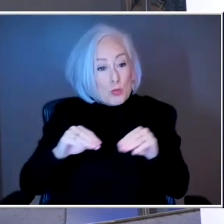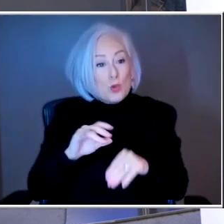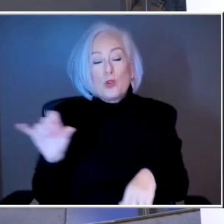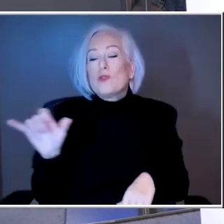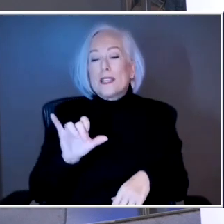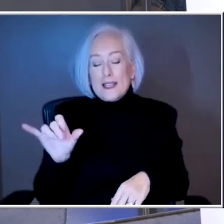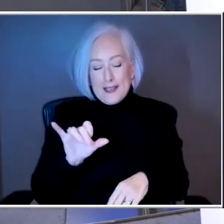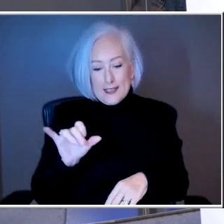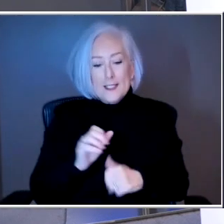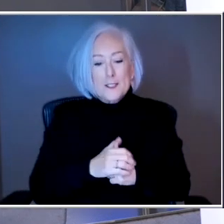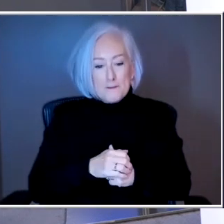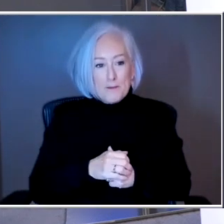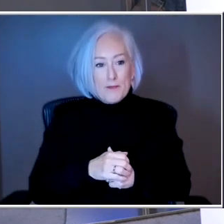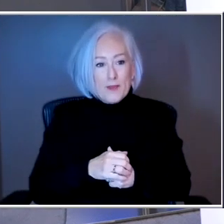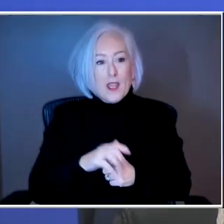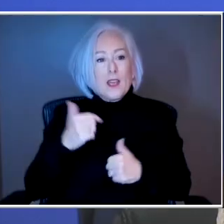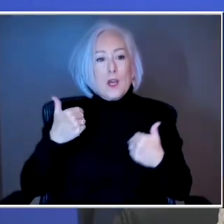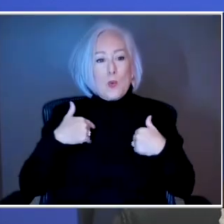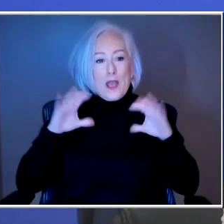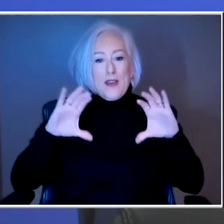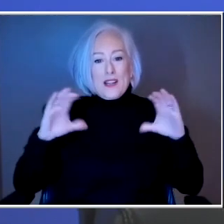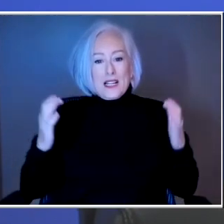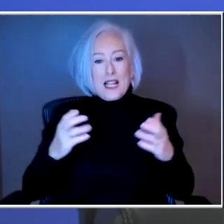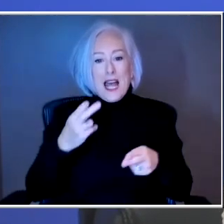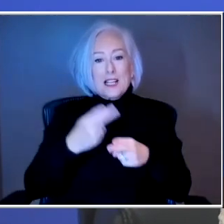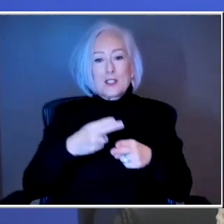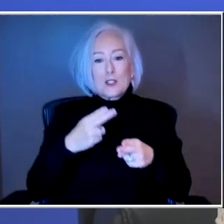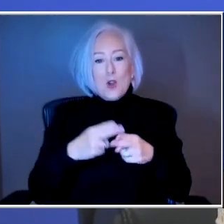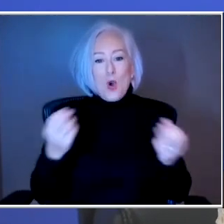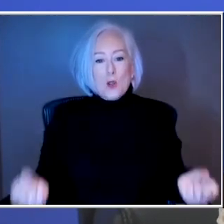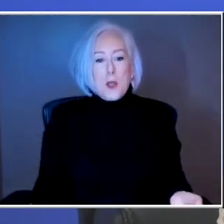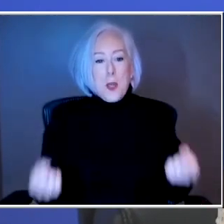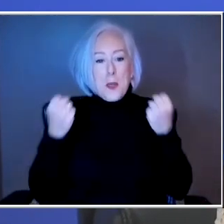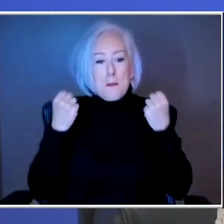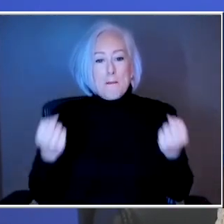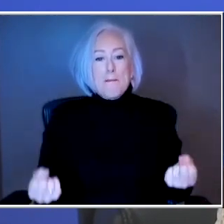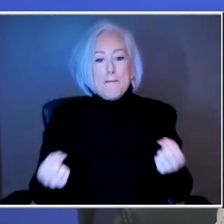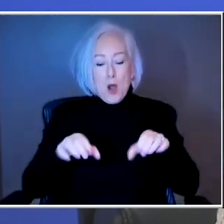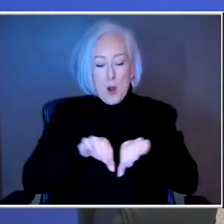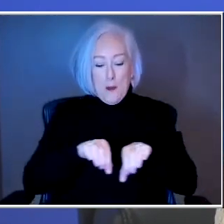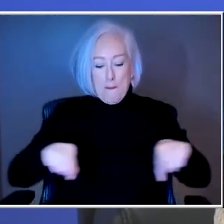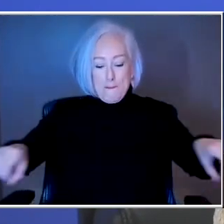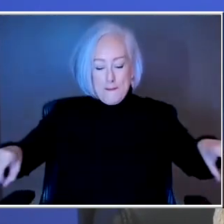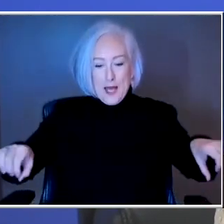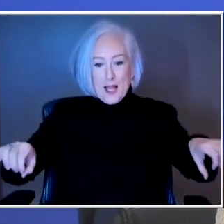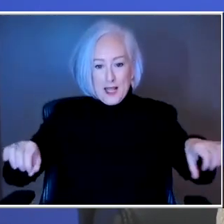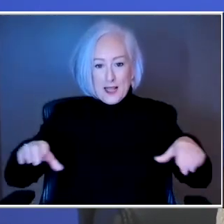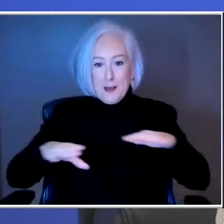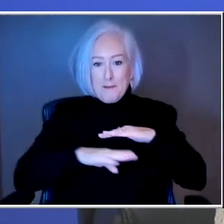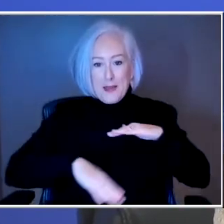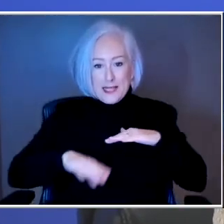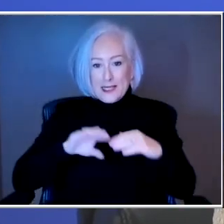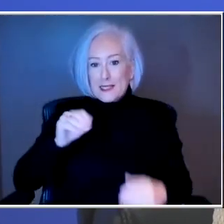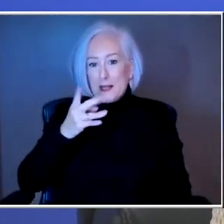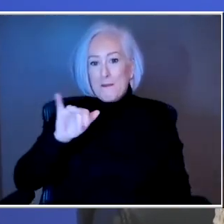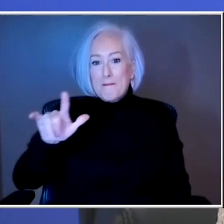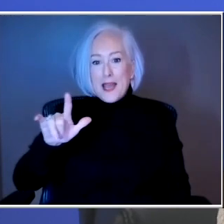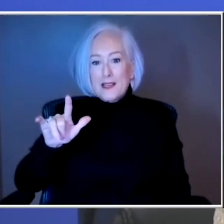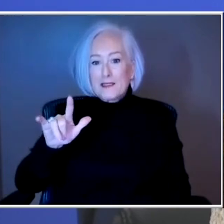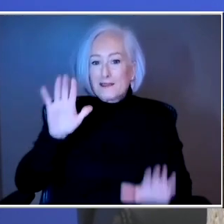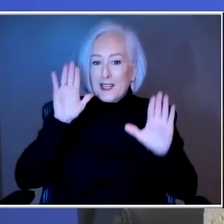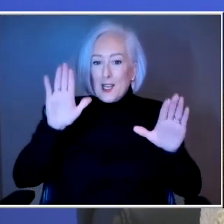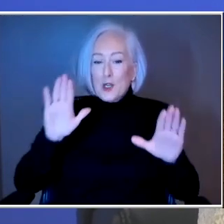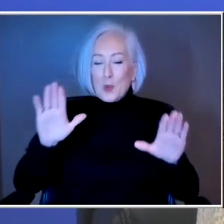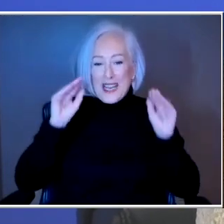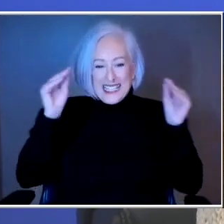did this class called Barbell Basics. Michael was the best teacher, and he doesn't do it anymore, so I'm a little